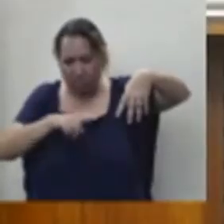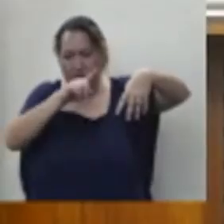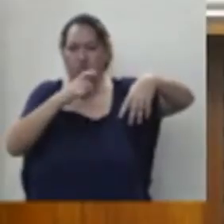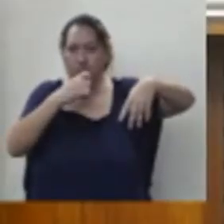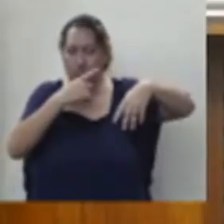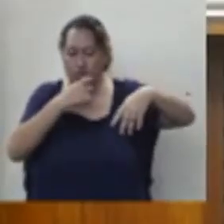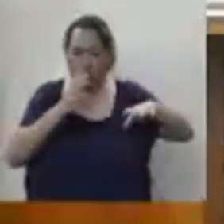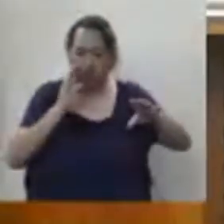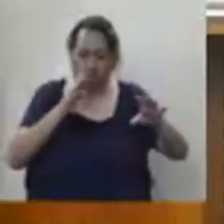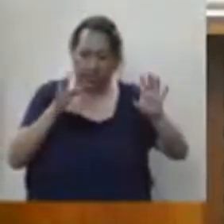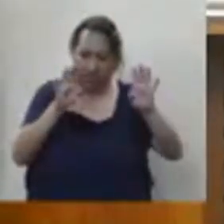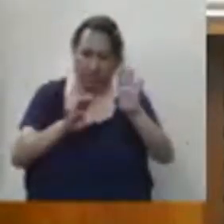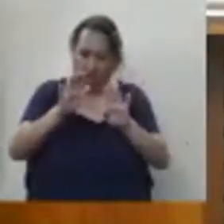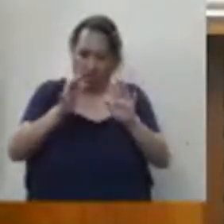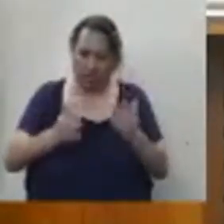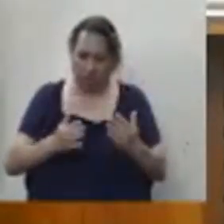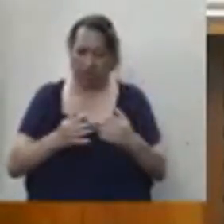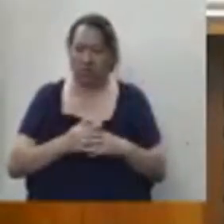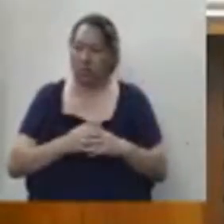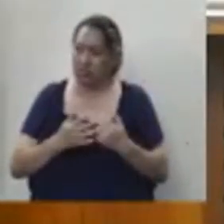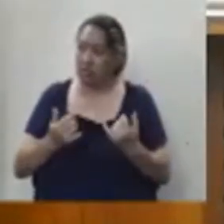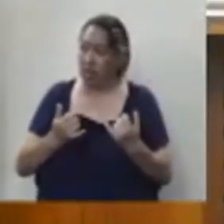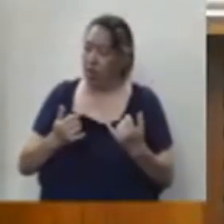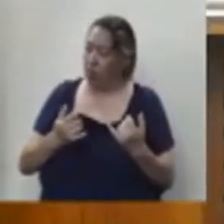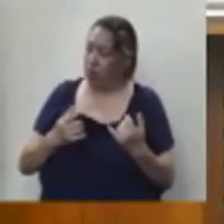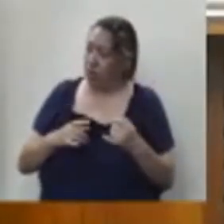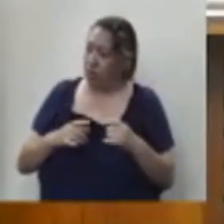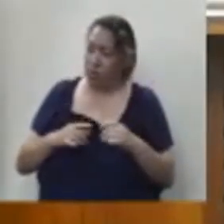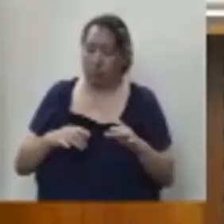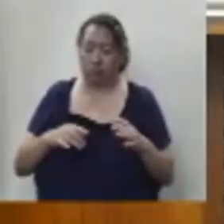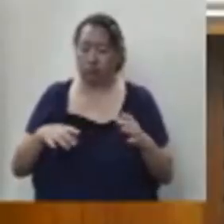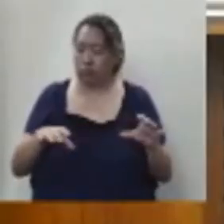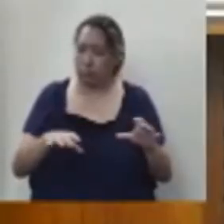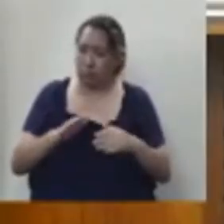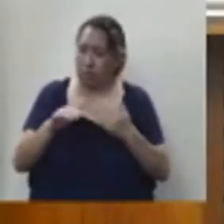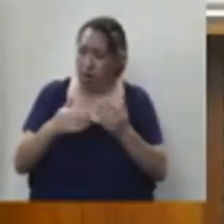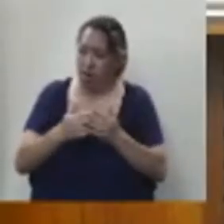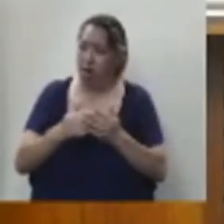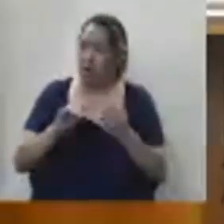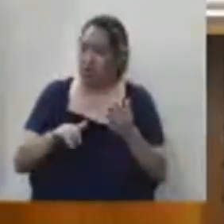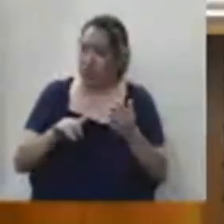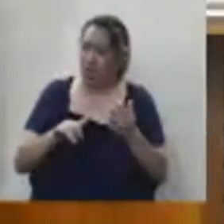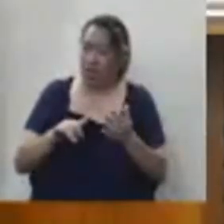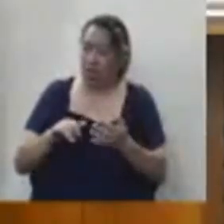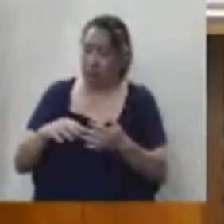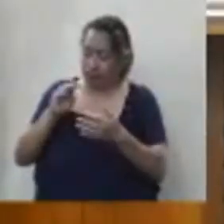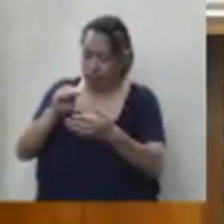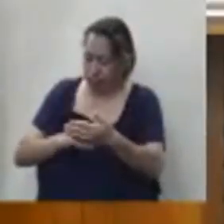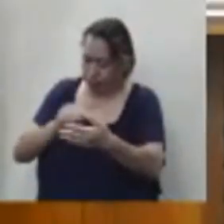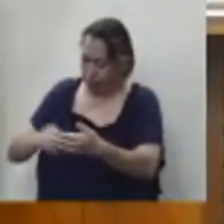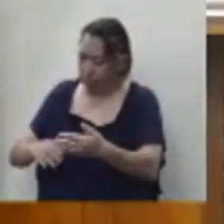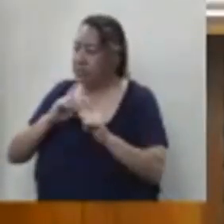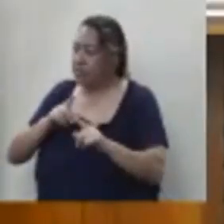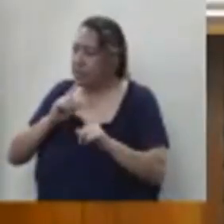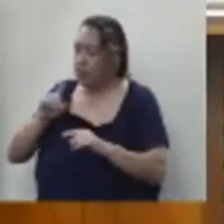through all the forms that are required with the help of Dr. Thane Hancock. And we've answered every single question in great detail